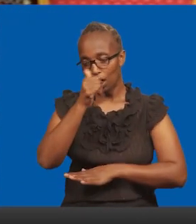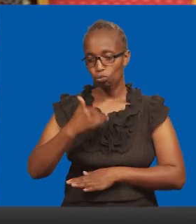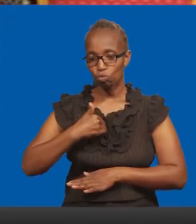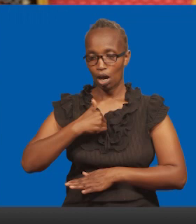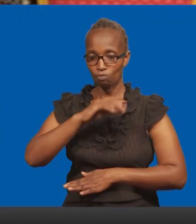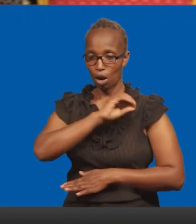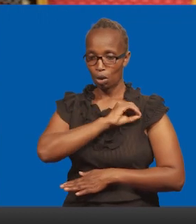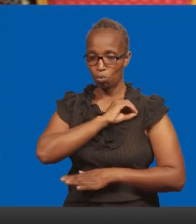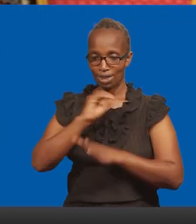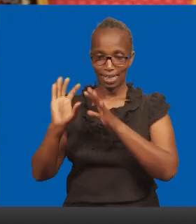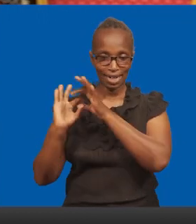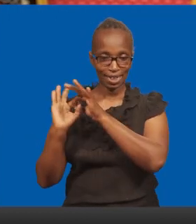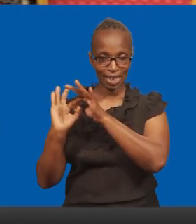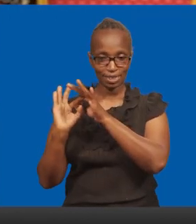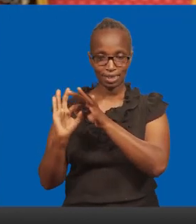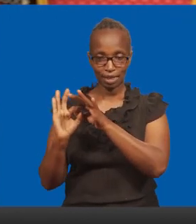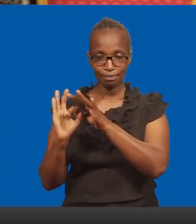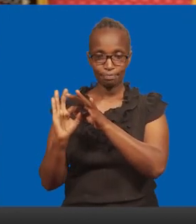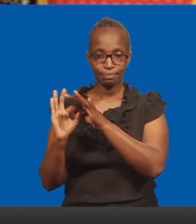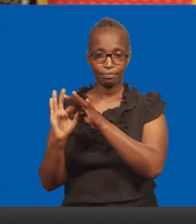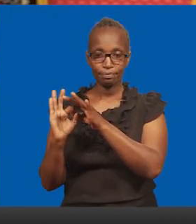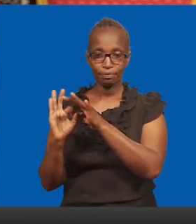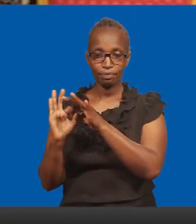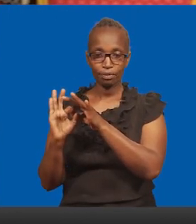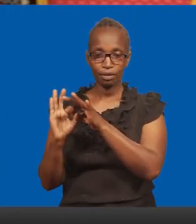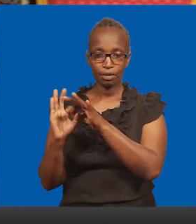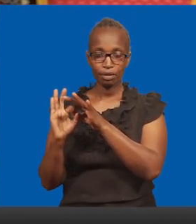Africans. And Africans, we have our own culture. Ndio?